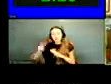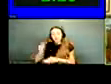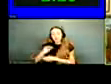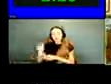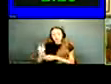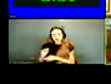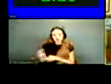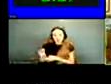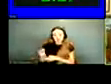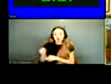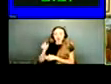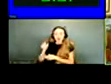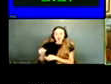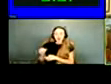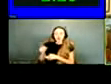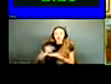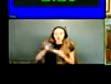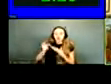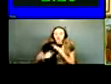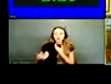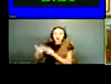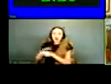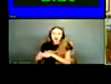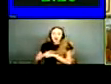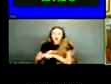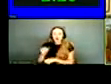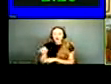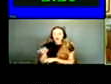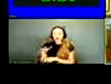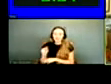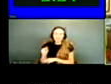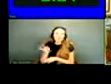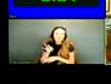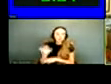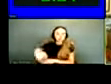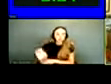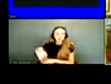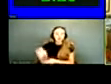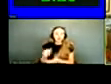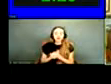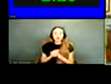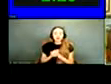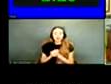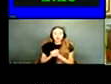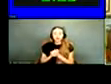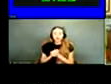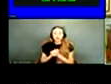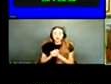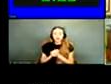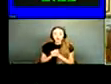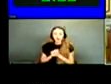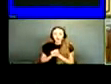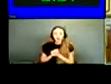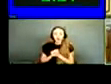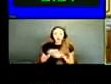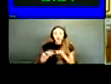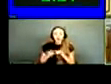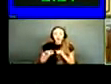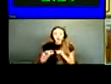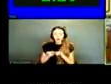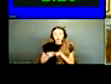Business Relief Grant Program to be used to cover administrative costs associated with administering the grant program. Also, as part of